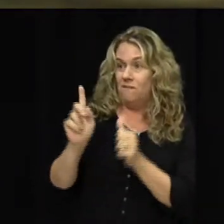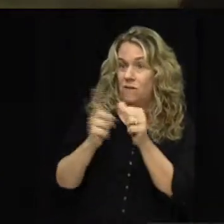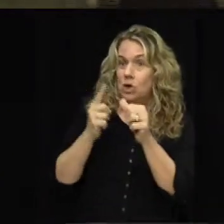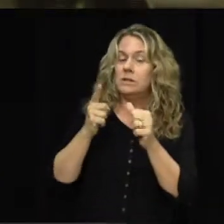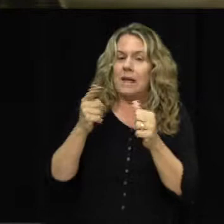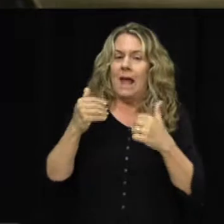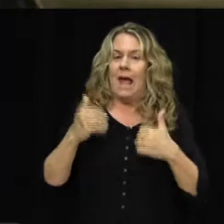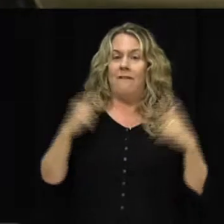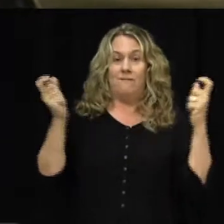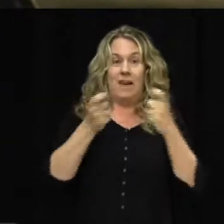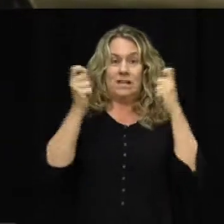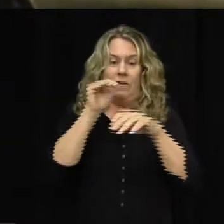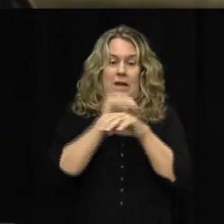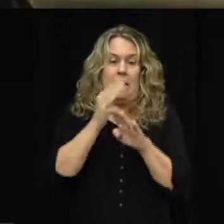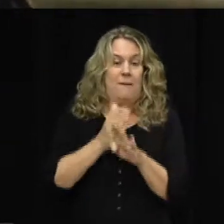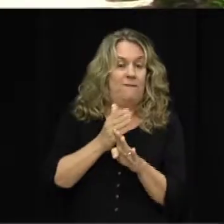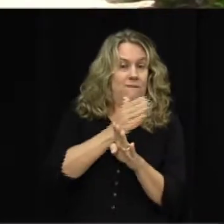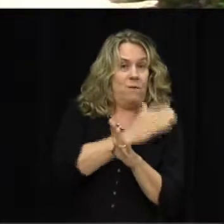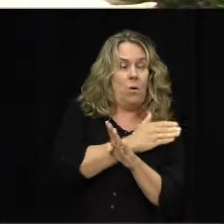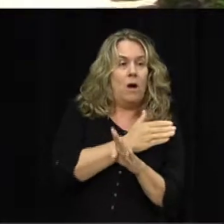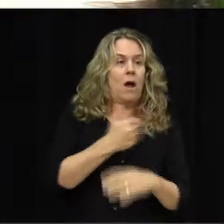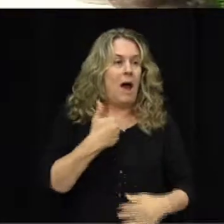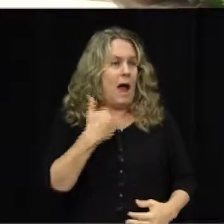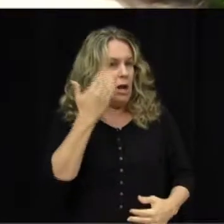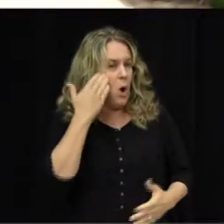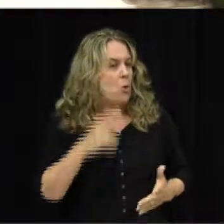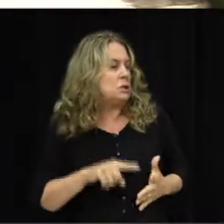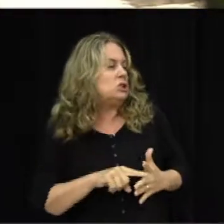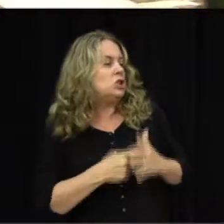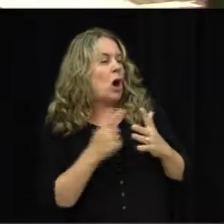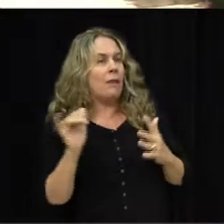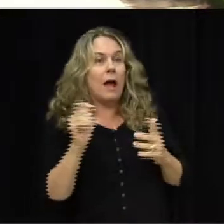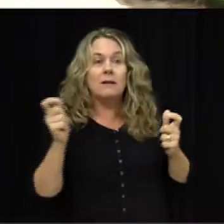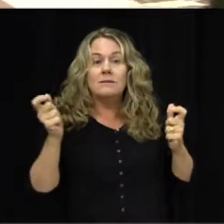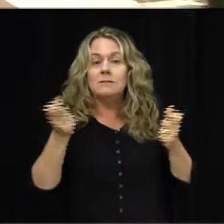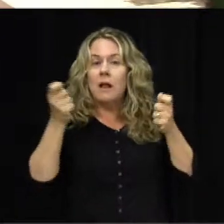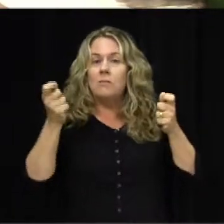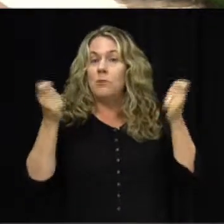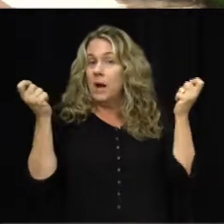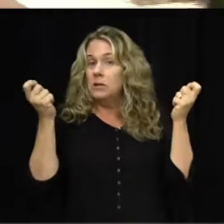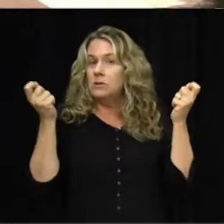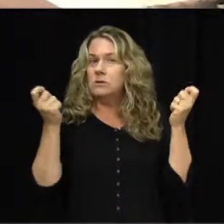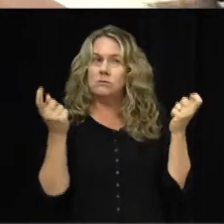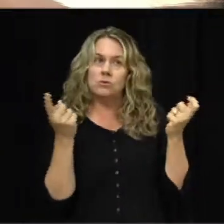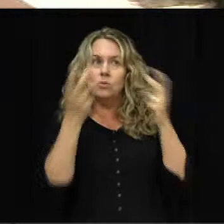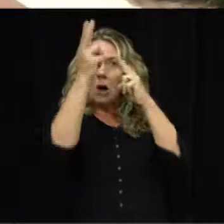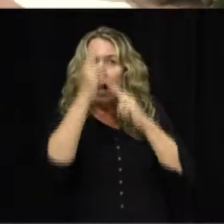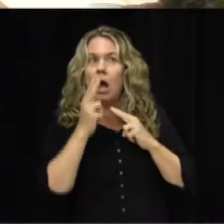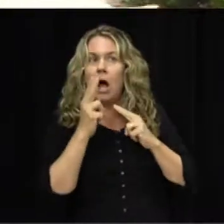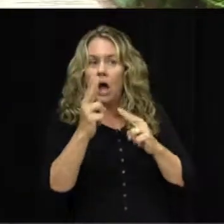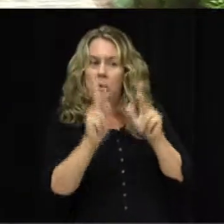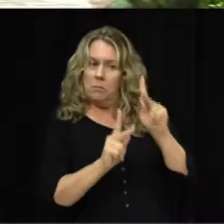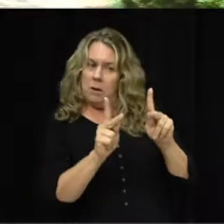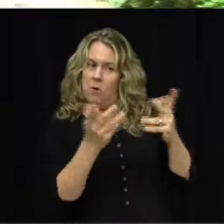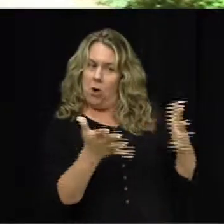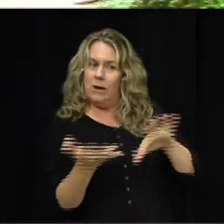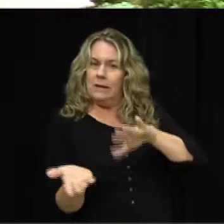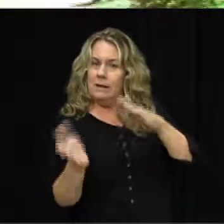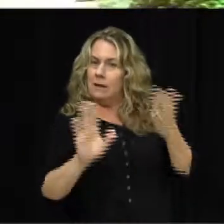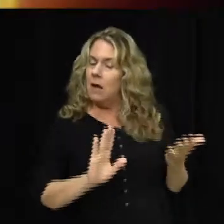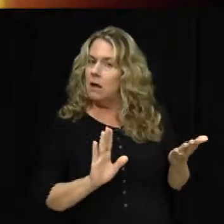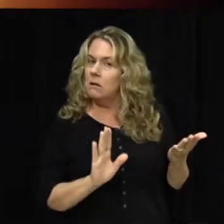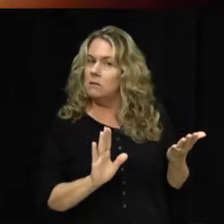and held a festival the night before. Well, I know it started off as a celebration to honor those who had